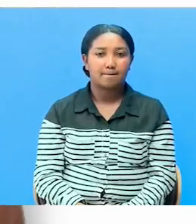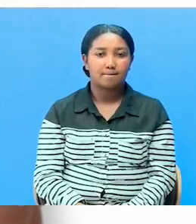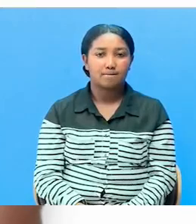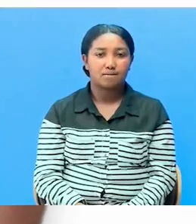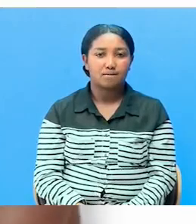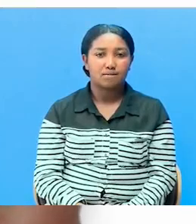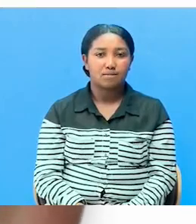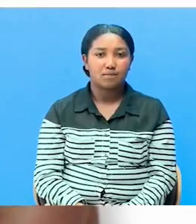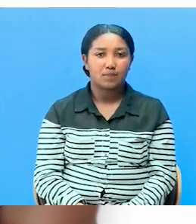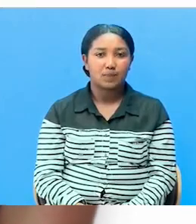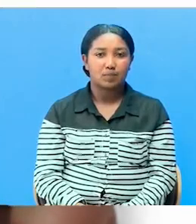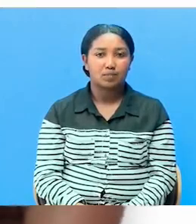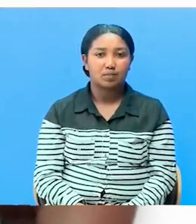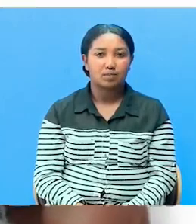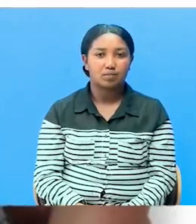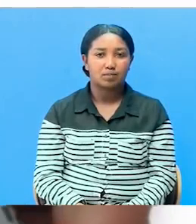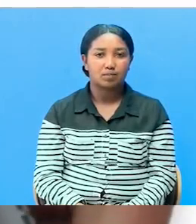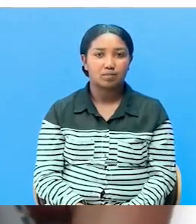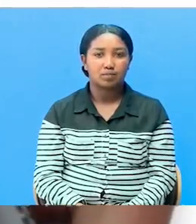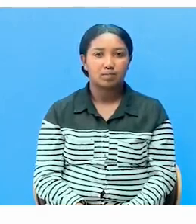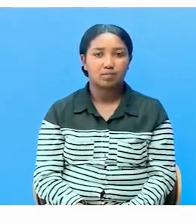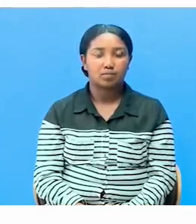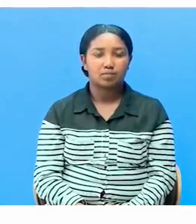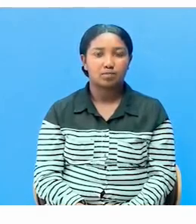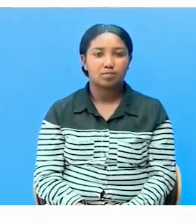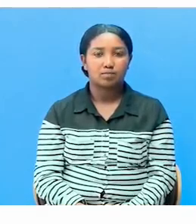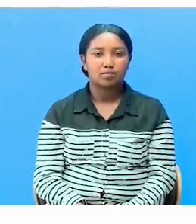the first time.